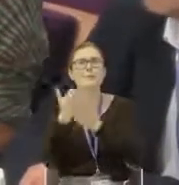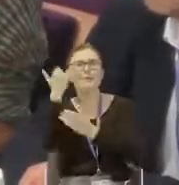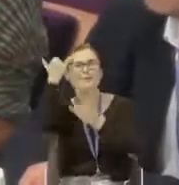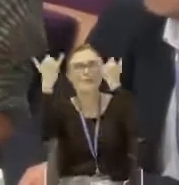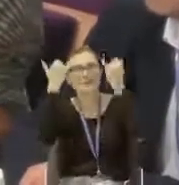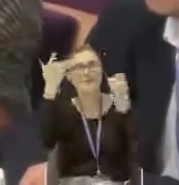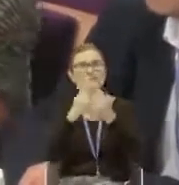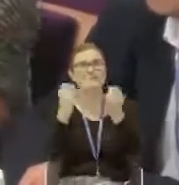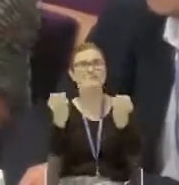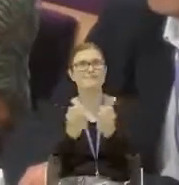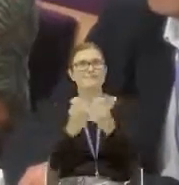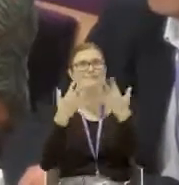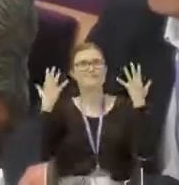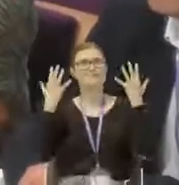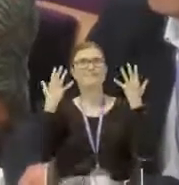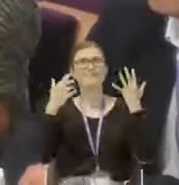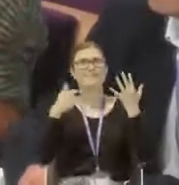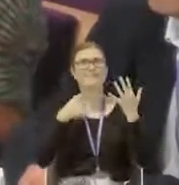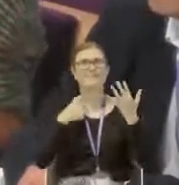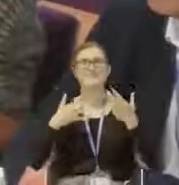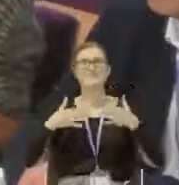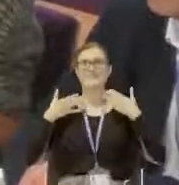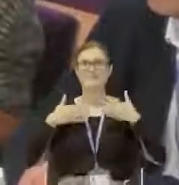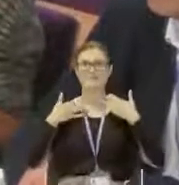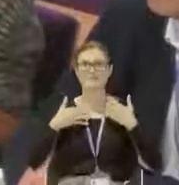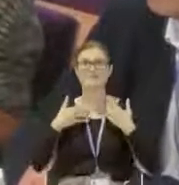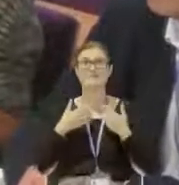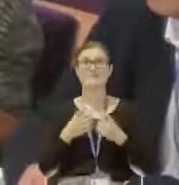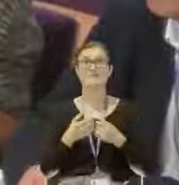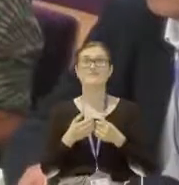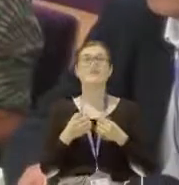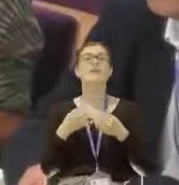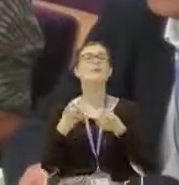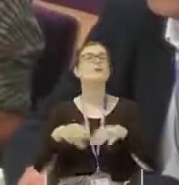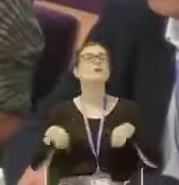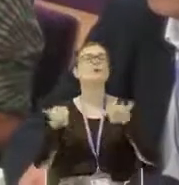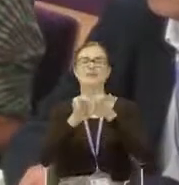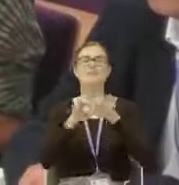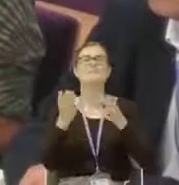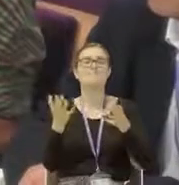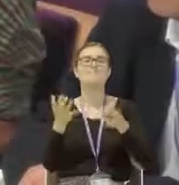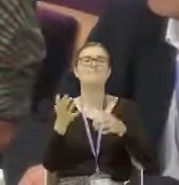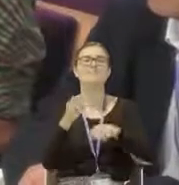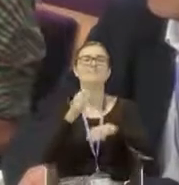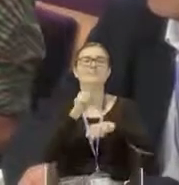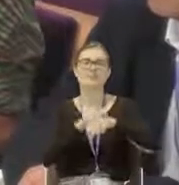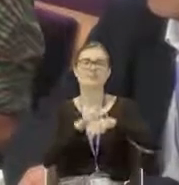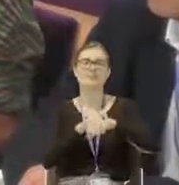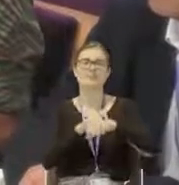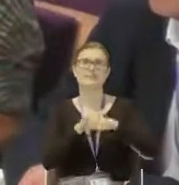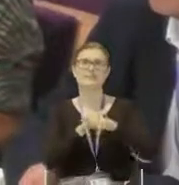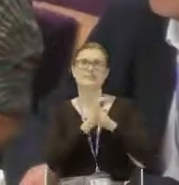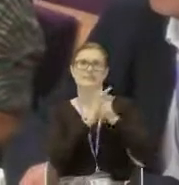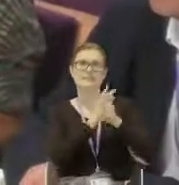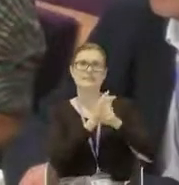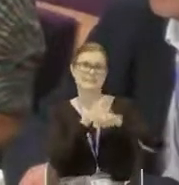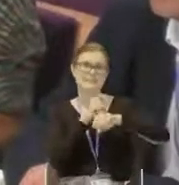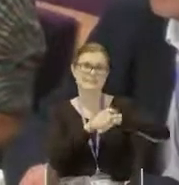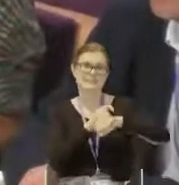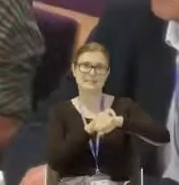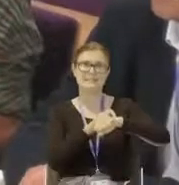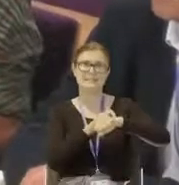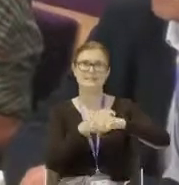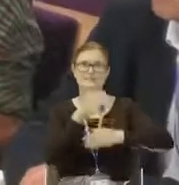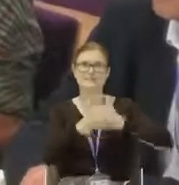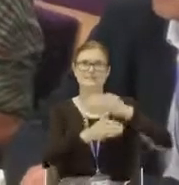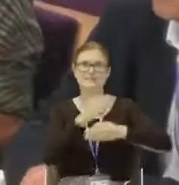acknowledge the horror of drugs from our perspective in Africa, the need to acknowledge undernutrition and the fact